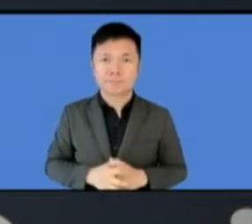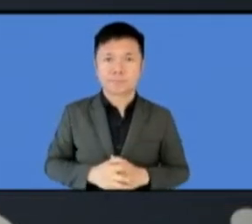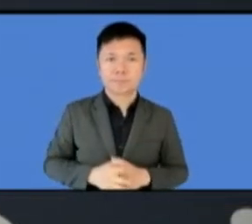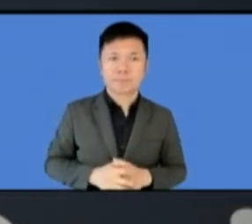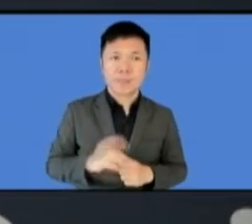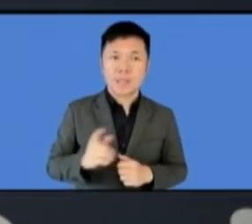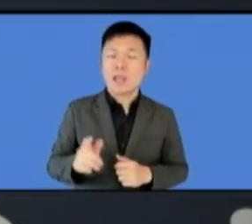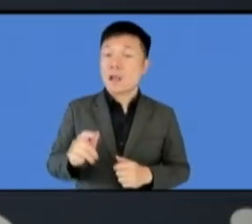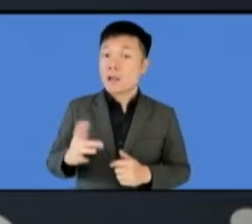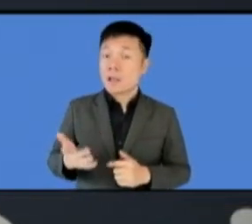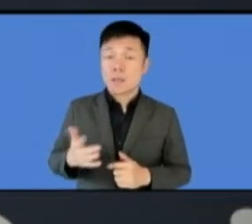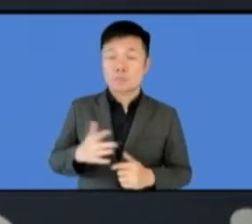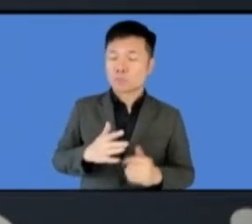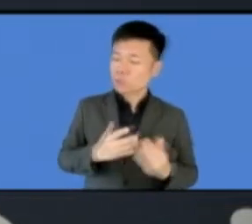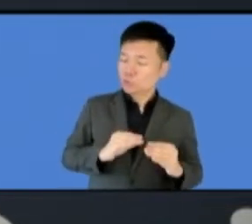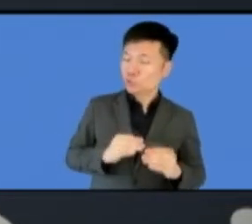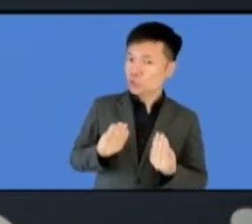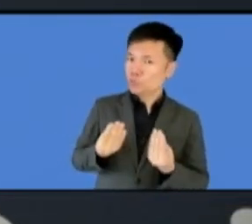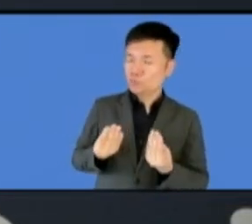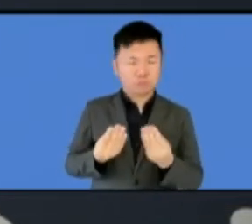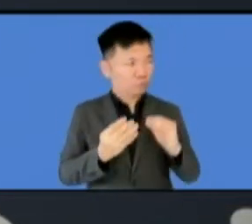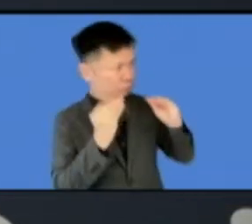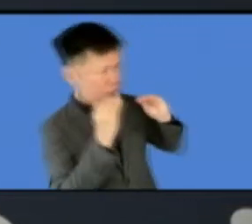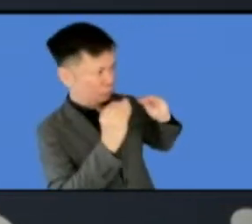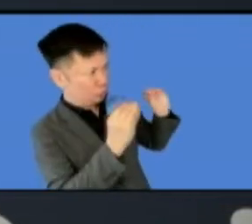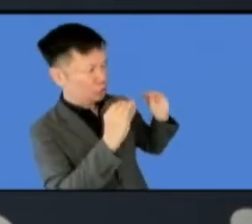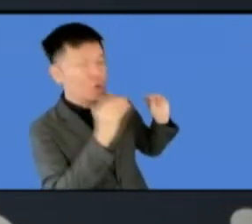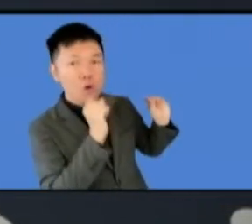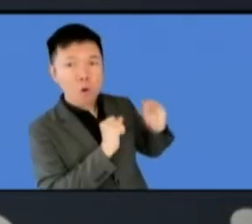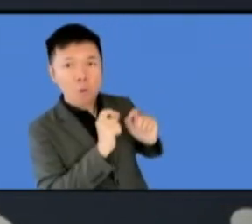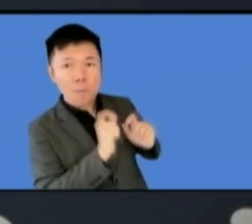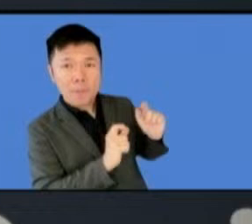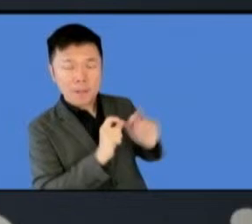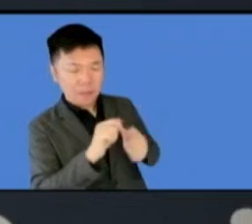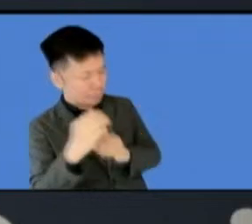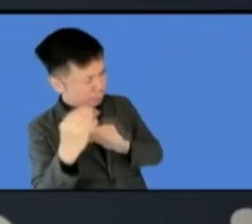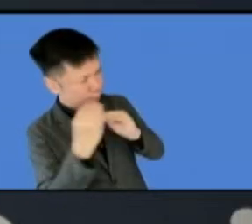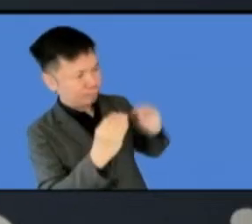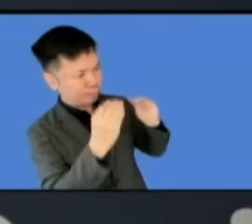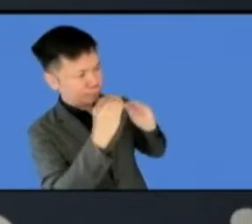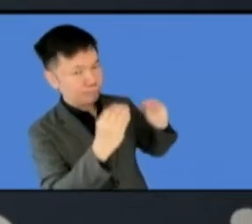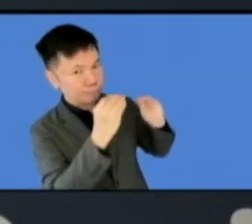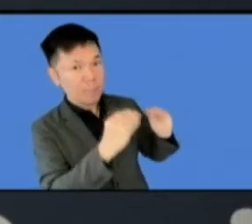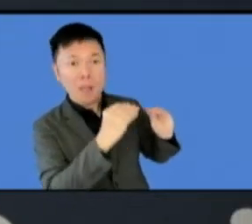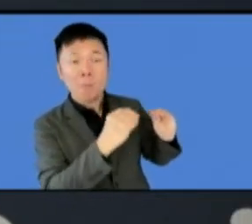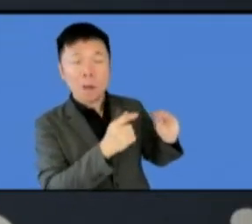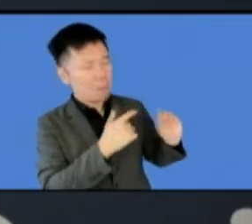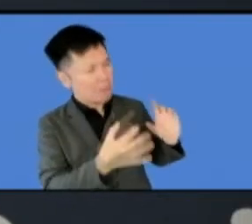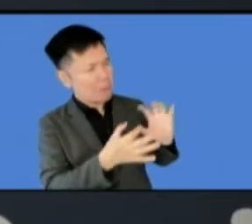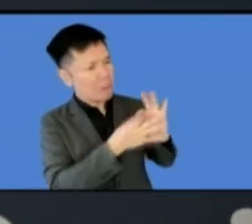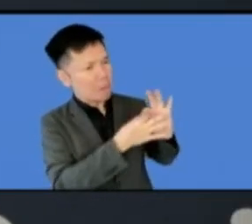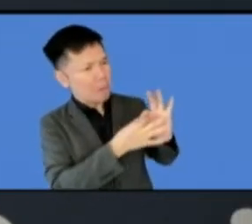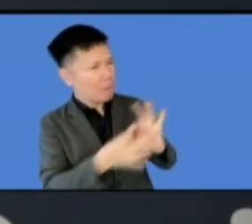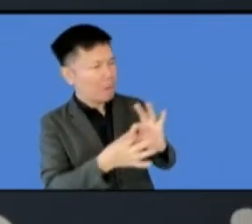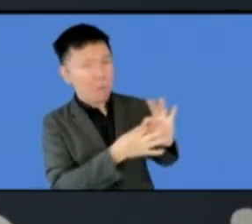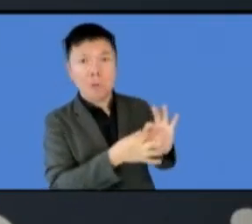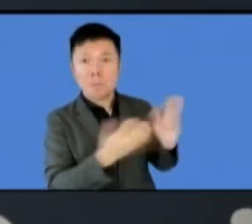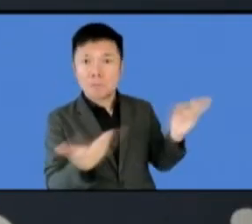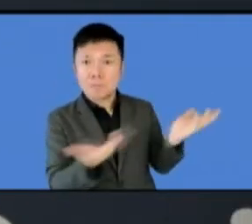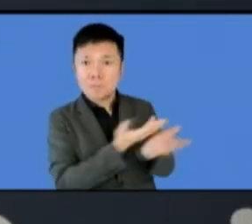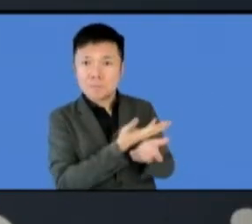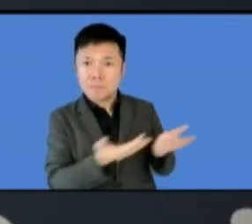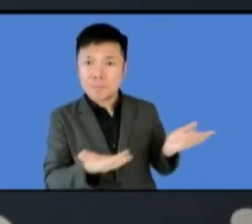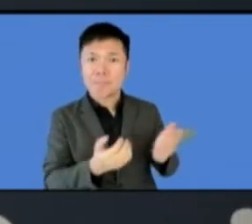students train seniors, and it's magical. Not only the knowledge transfer, but there's a lot of bonding and sharing that happens. What